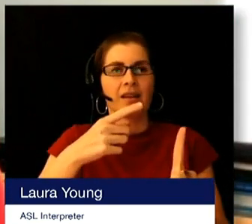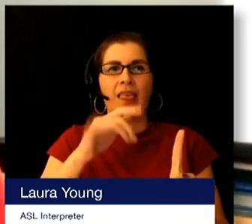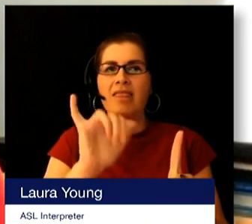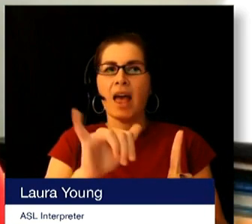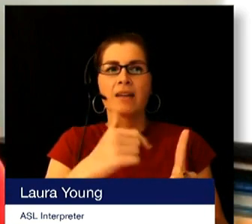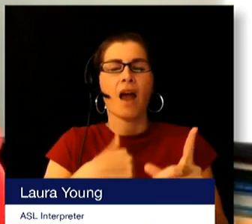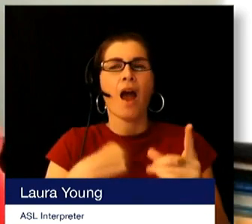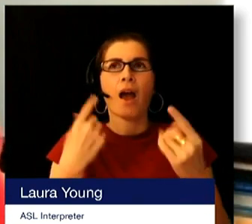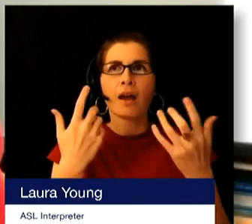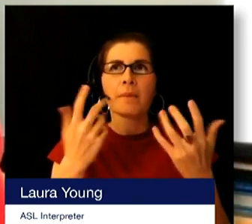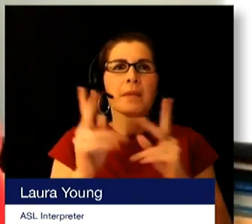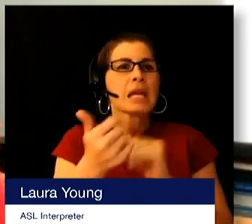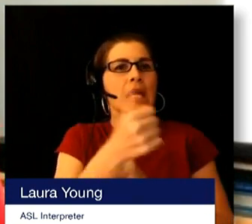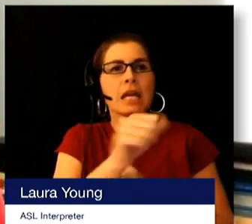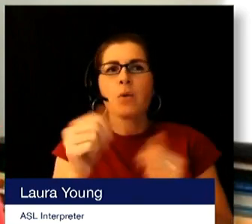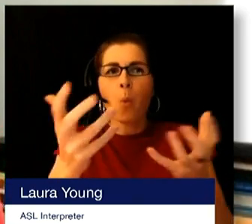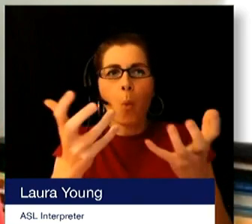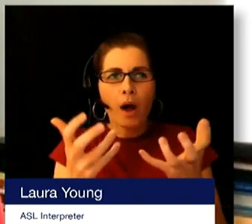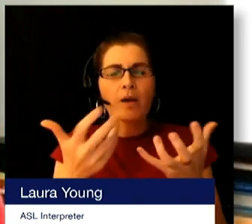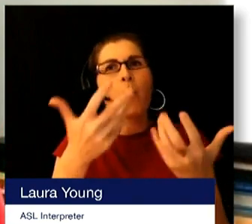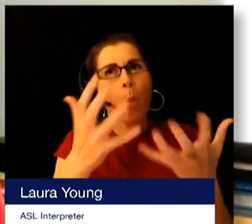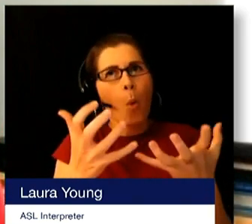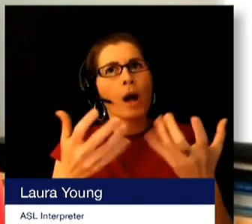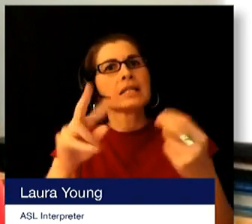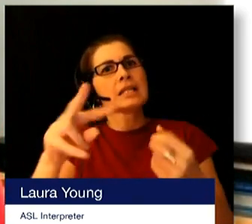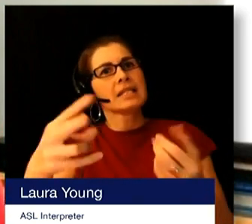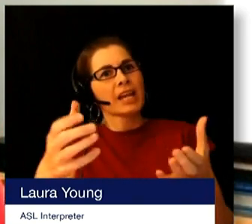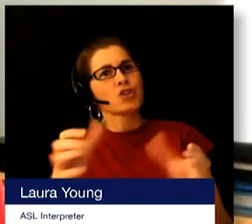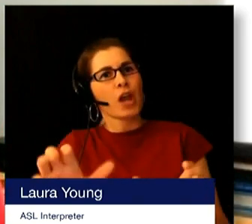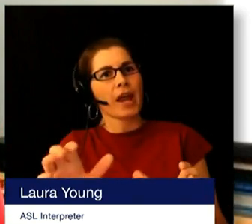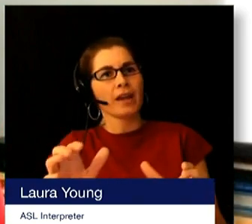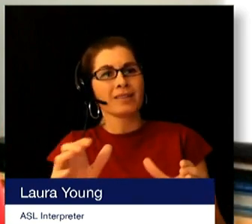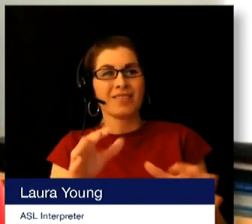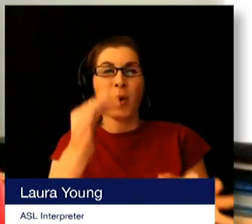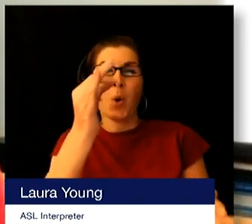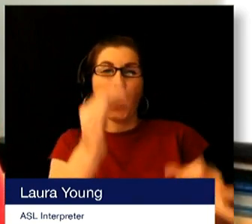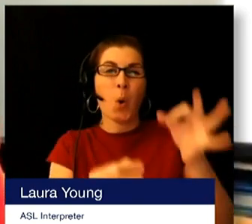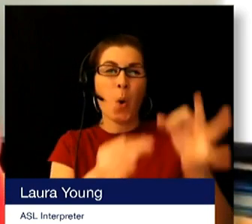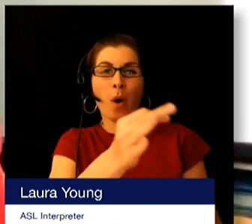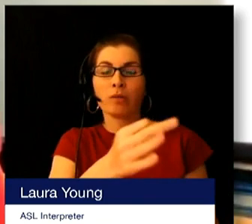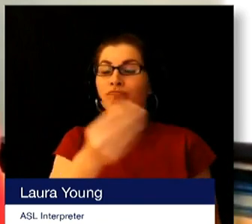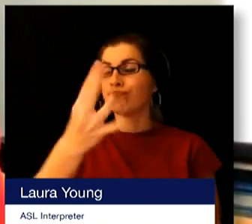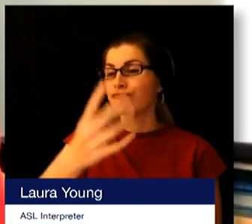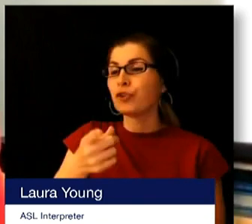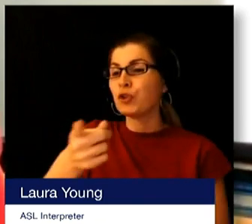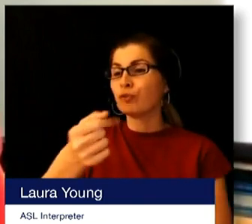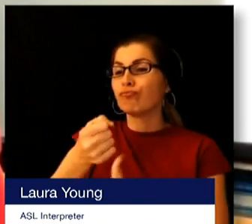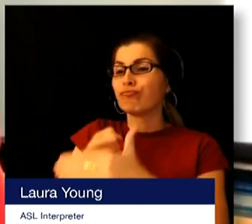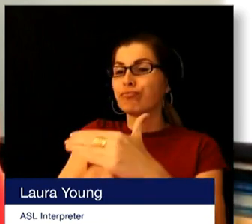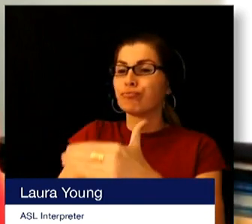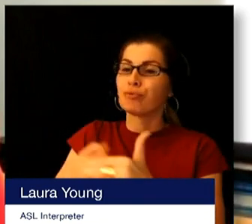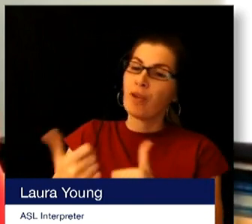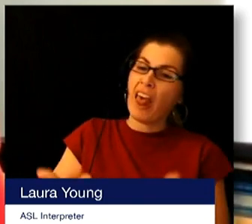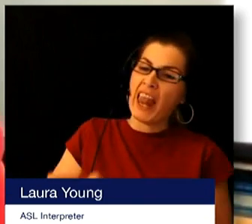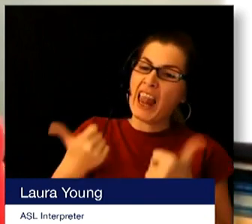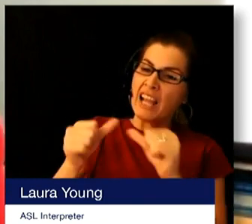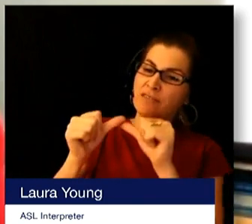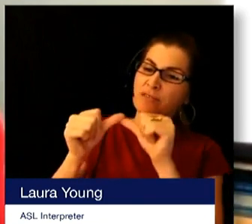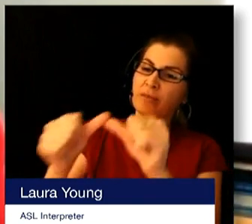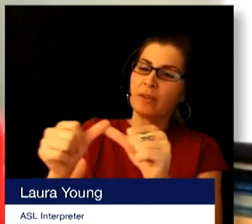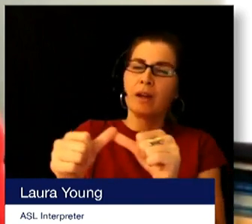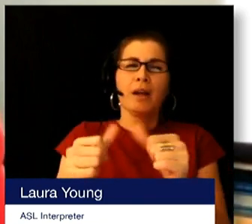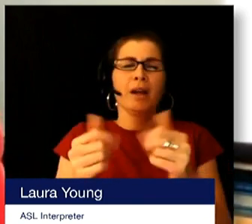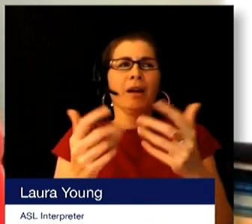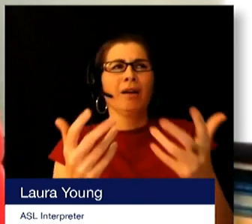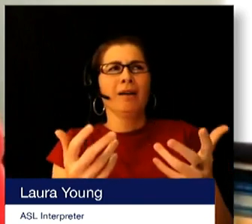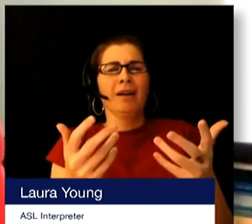told that you're going to get a second chance. From the moment that the court tells you you're going to spend the rest of your life in a prison cell, you long for the day